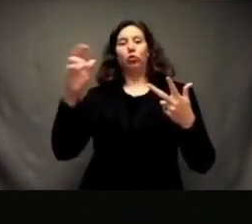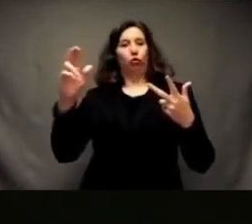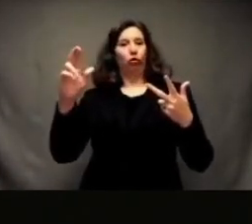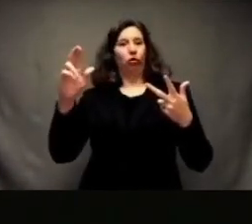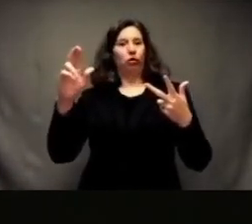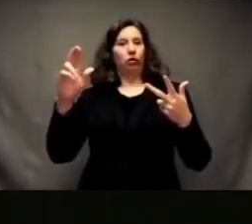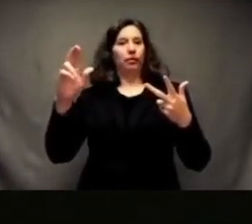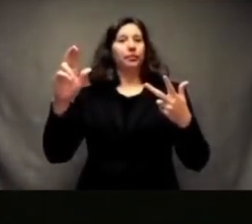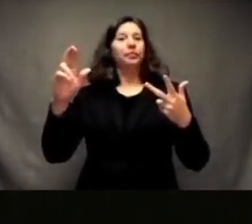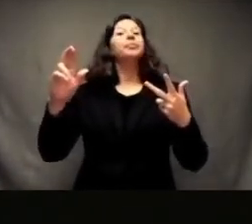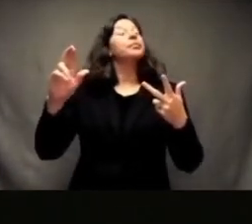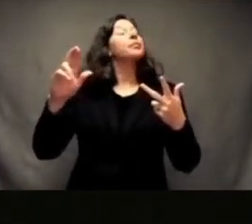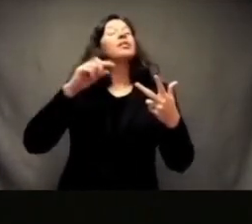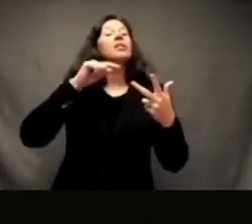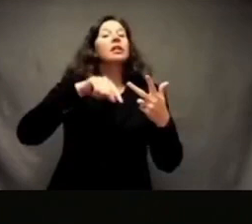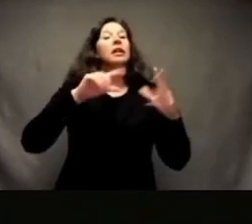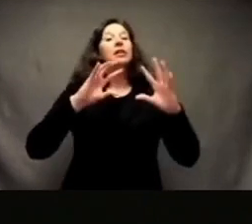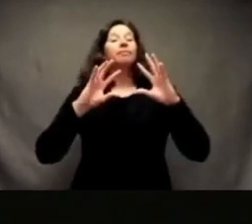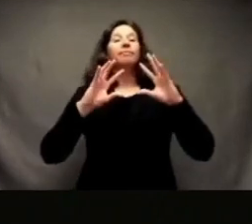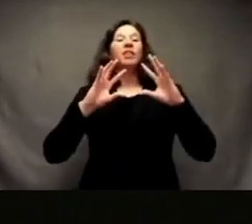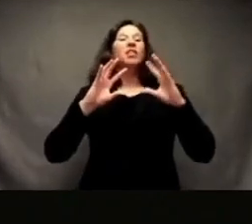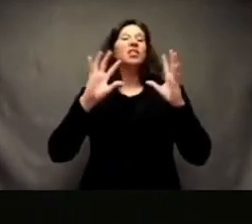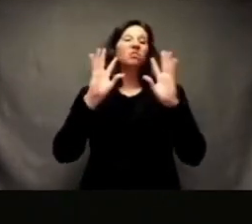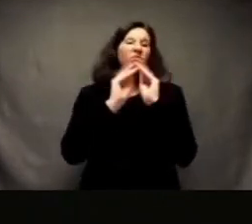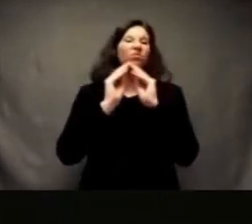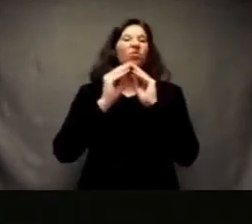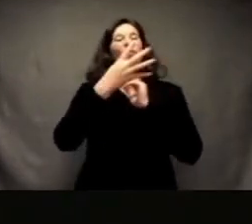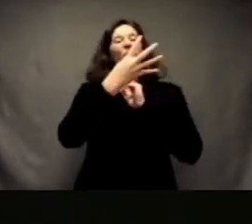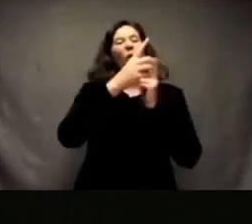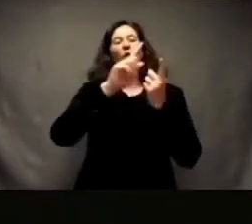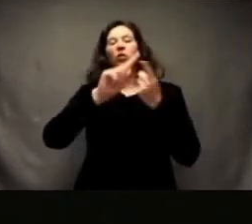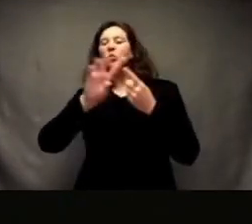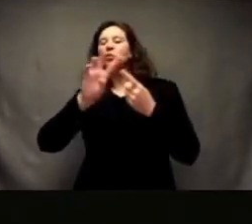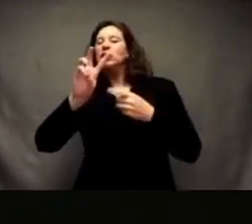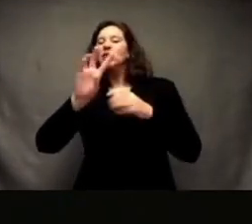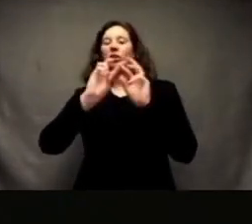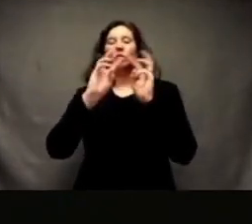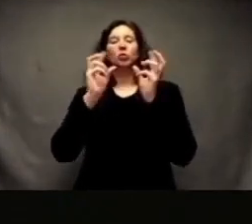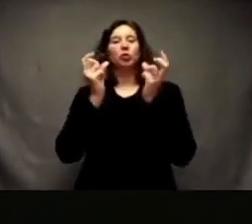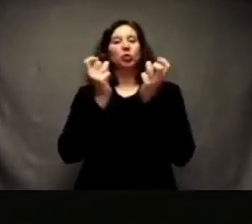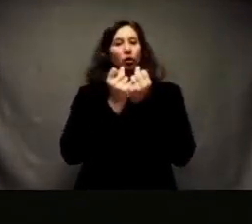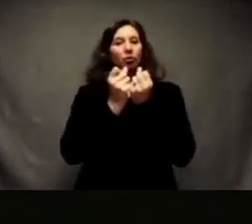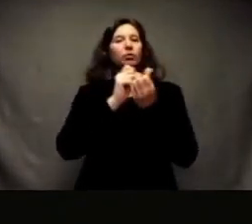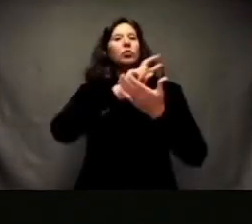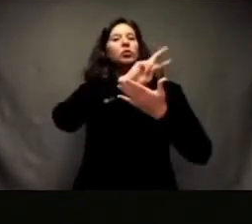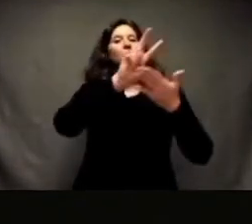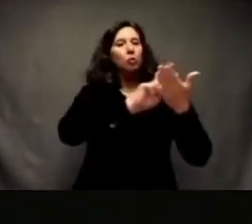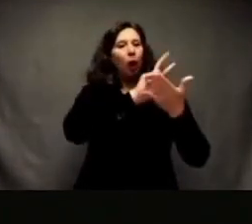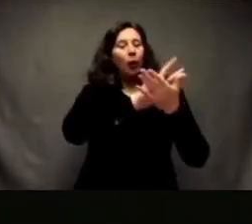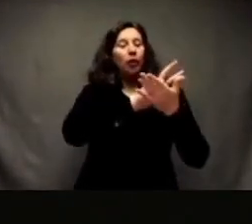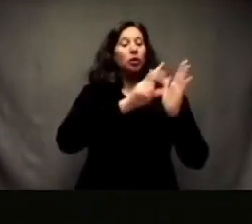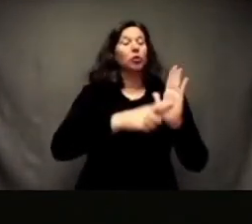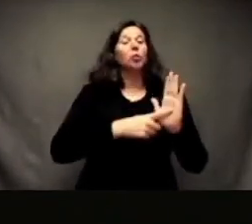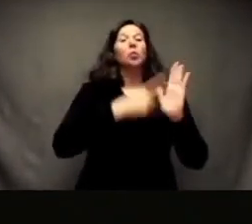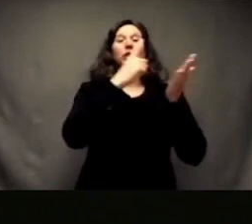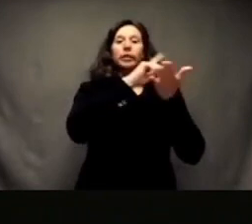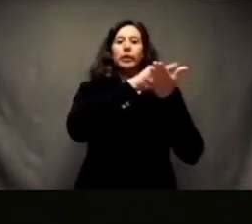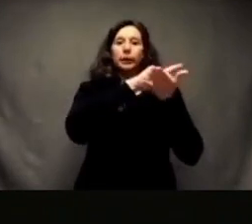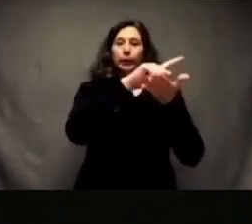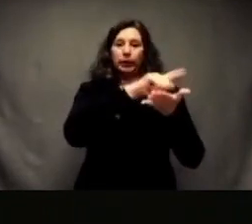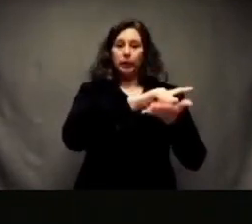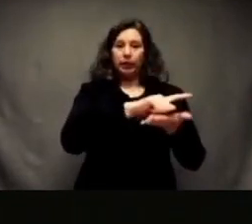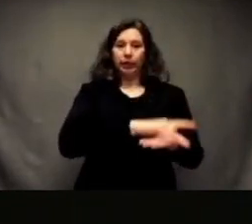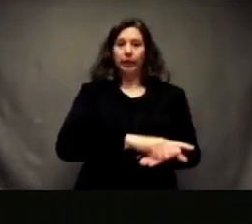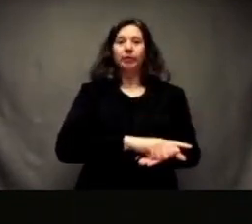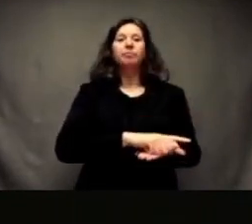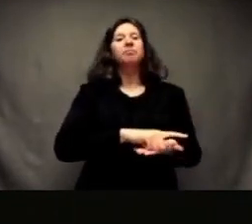And it's a series of 4 to 6 workshops that are held 2 hours once a week at a